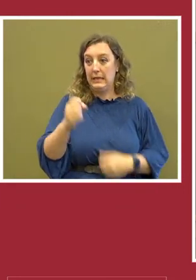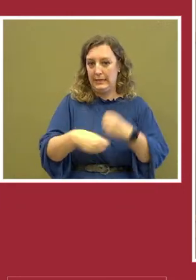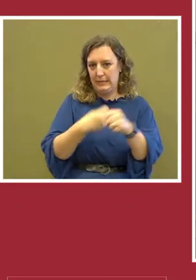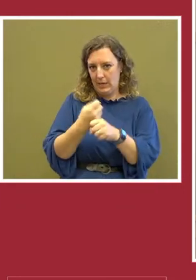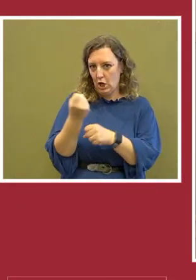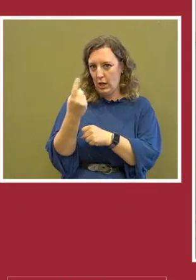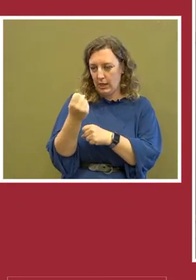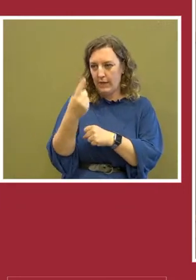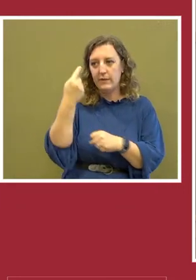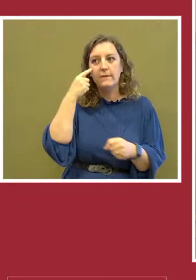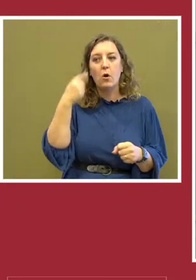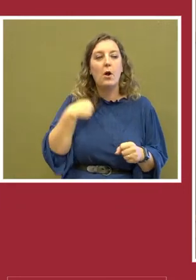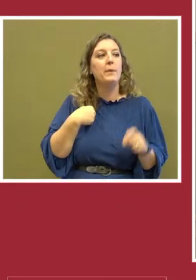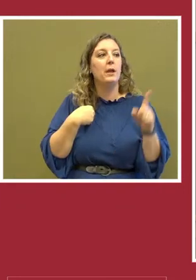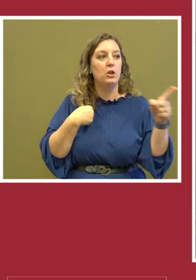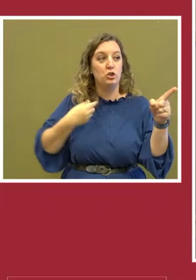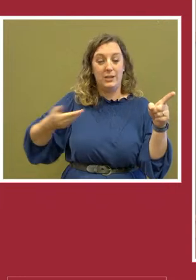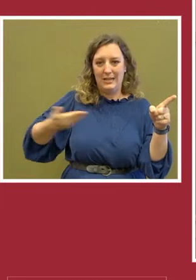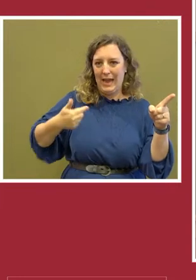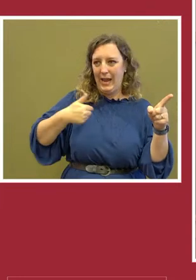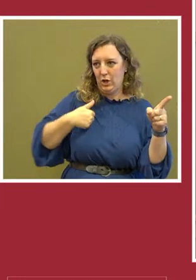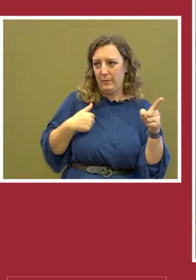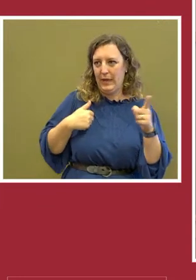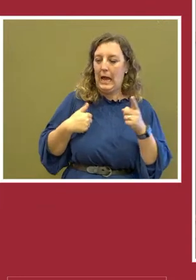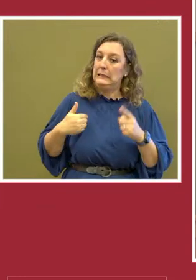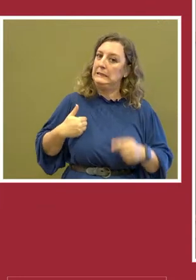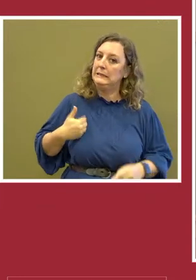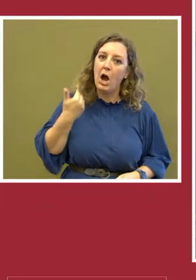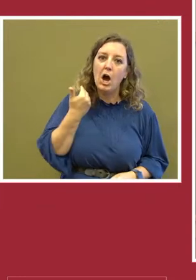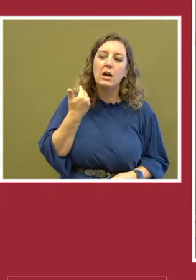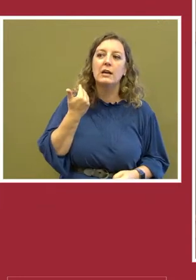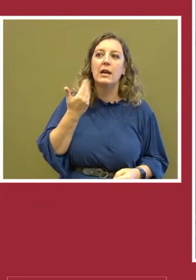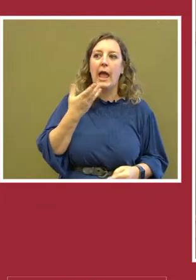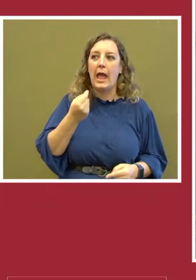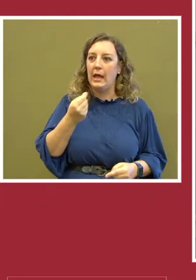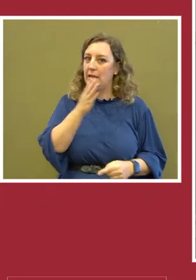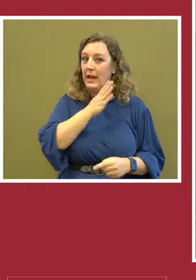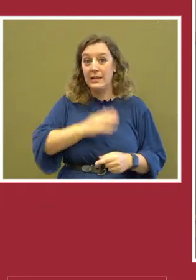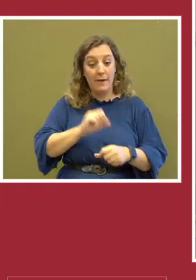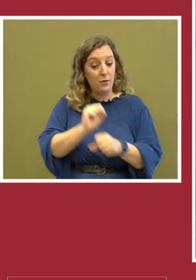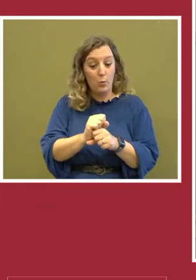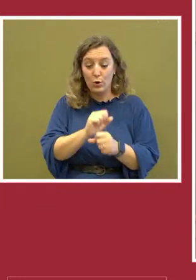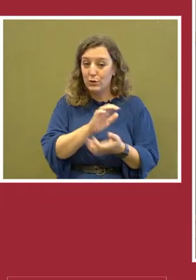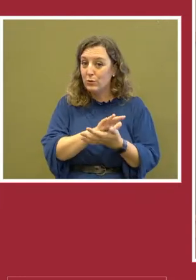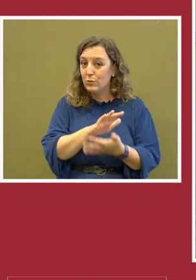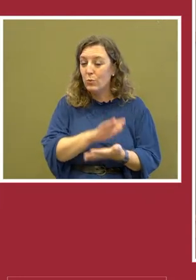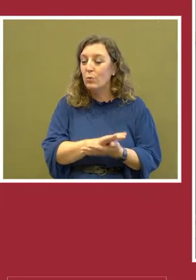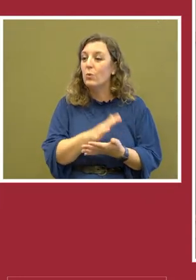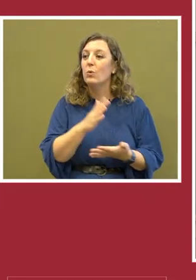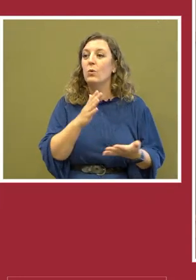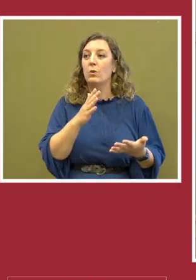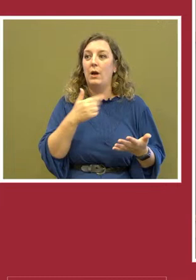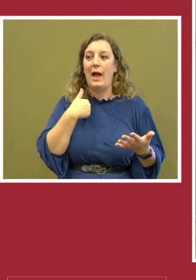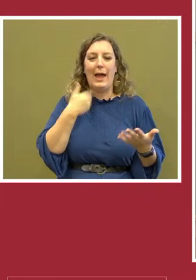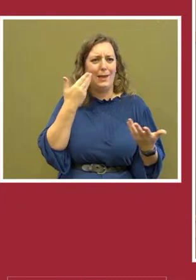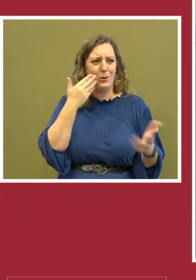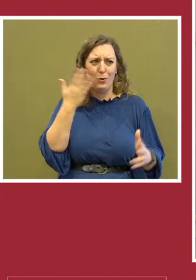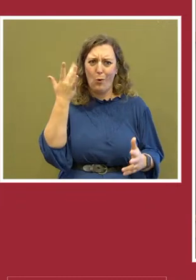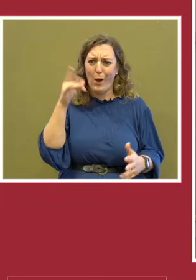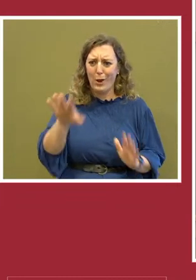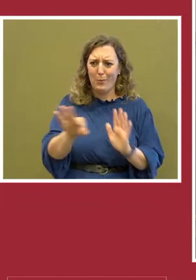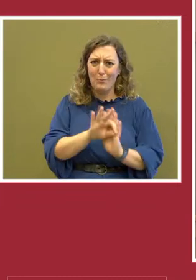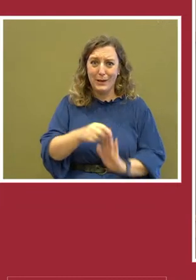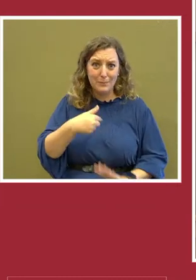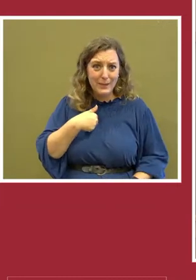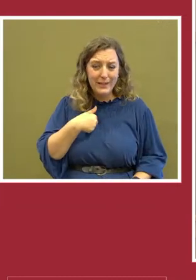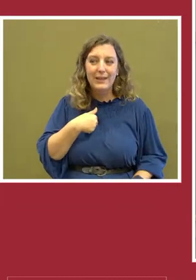11 for me, and she hired me when I was very young, and I had never worked in a school, and I don't know why she picked